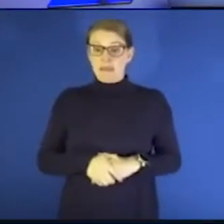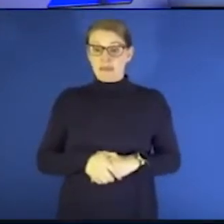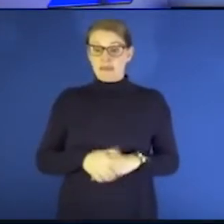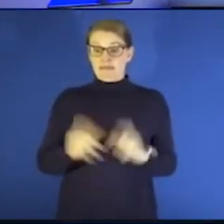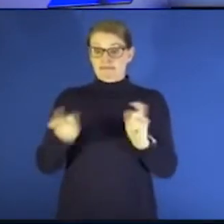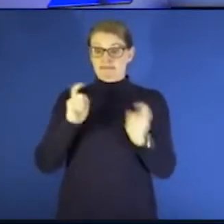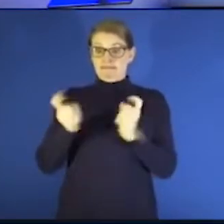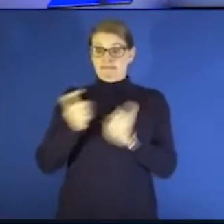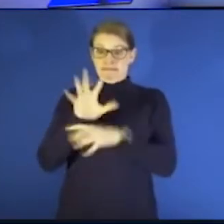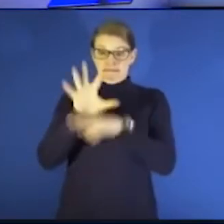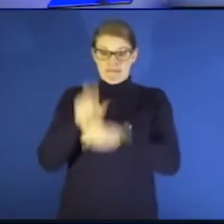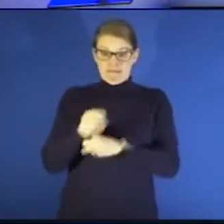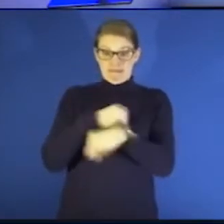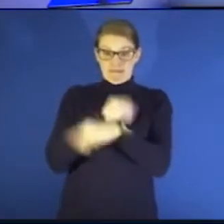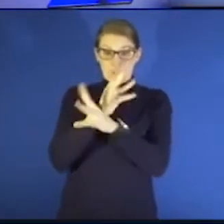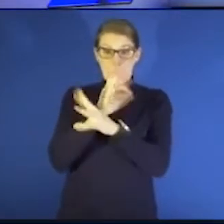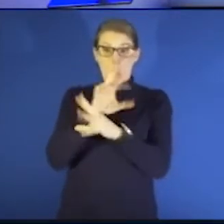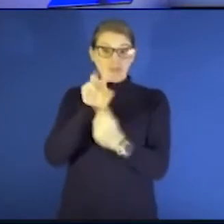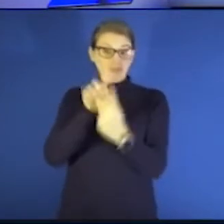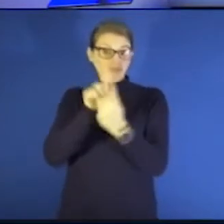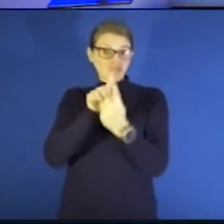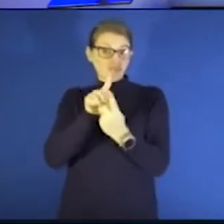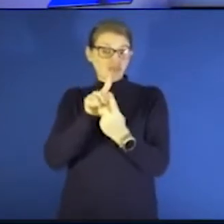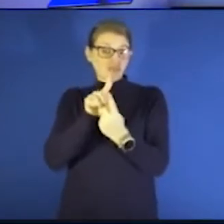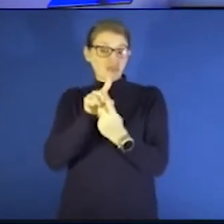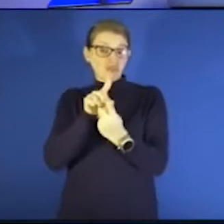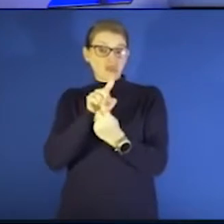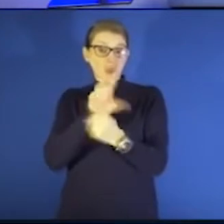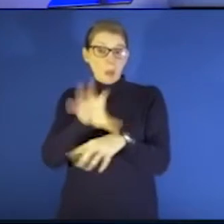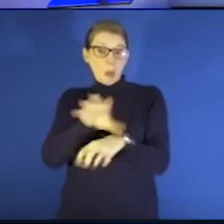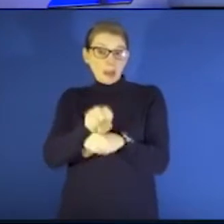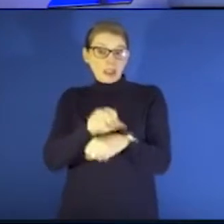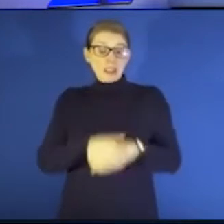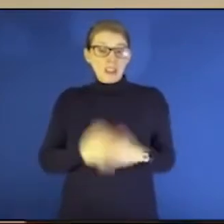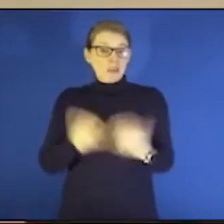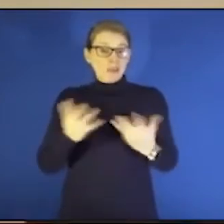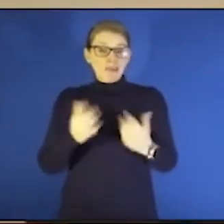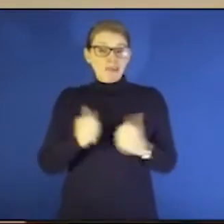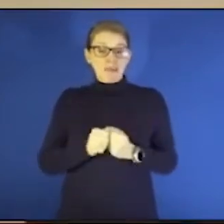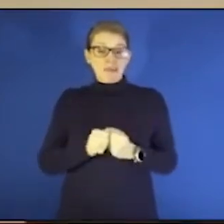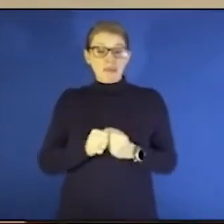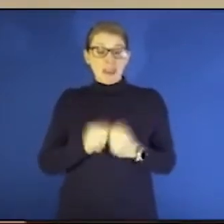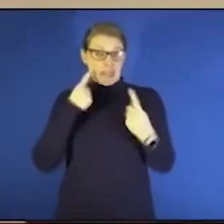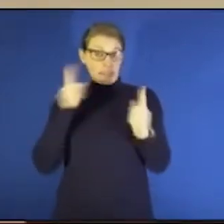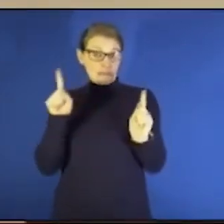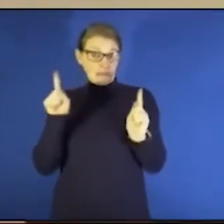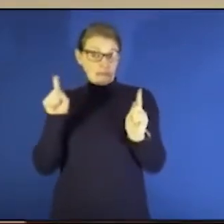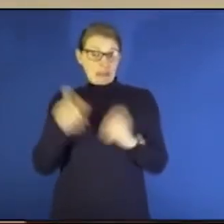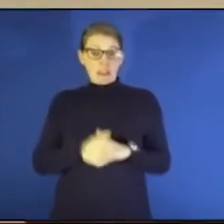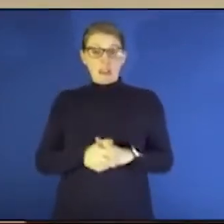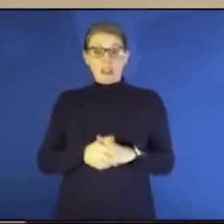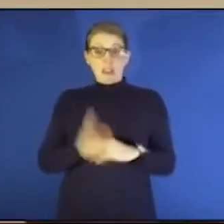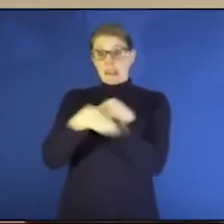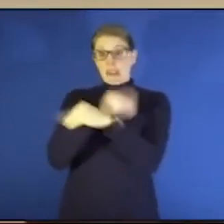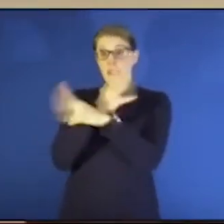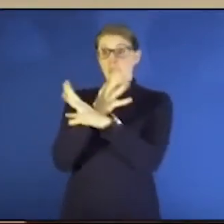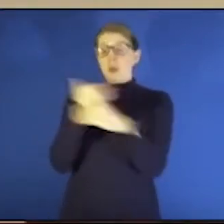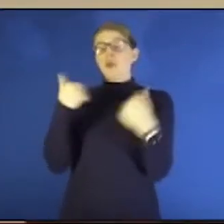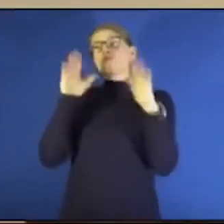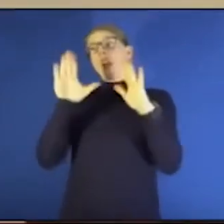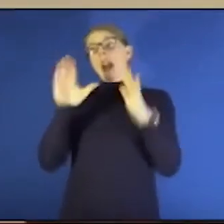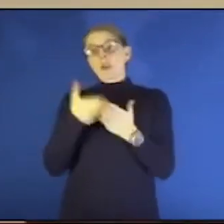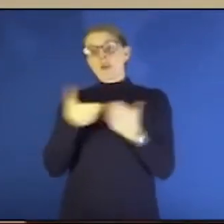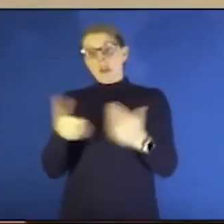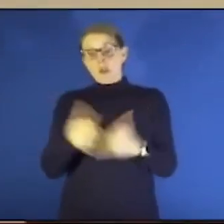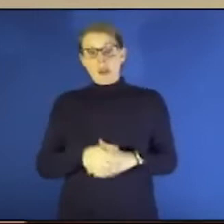you back to in-person? Tell us a little bit about that and how effective it is. Sure. And telehealth is a great resource if you can't get in to